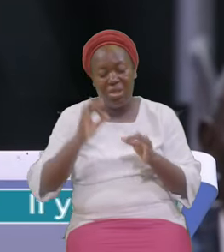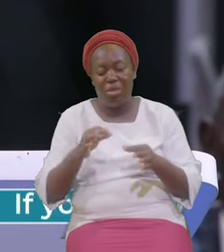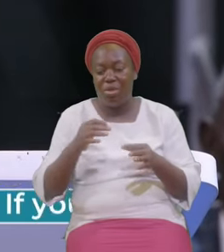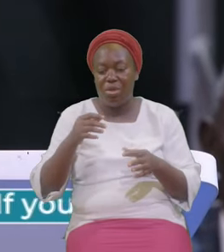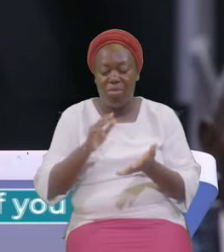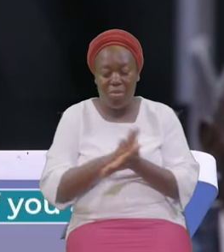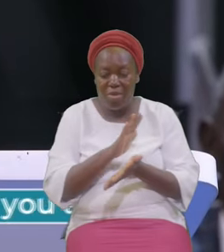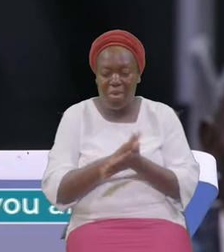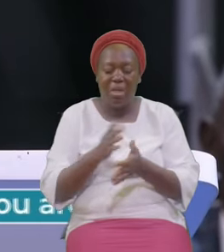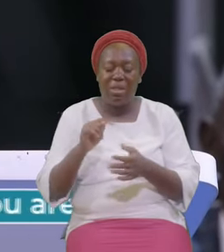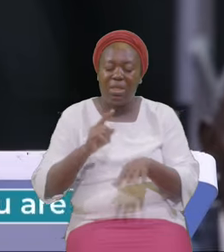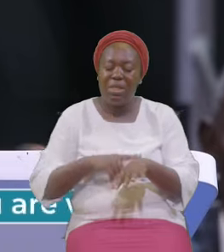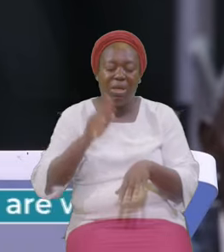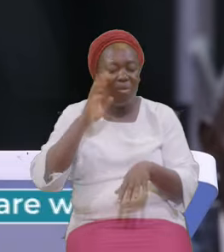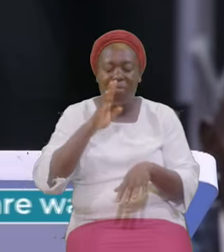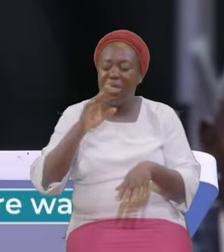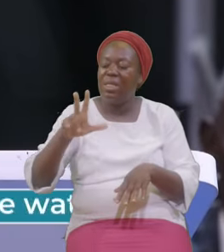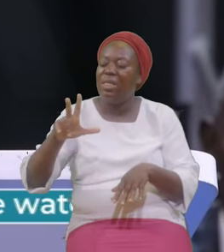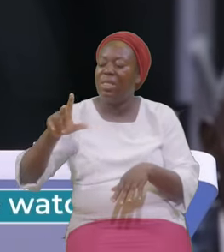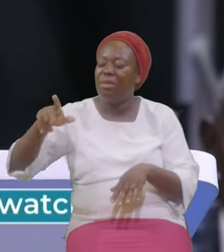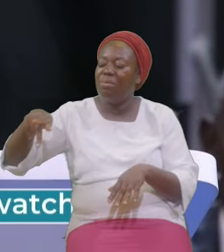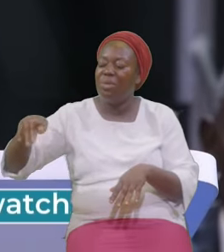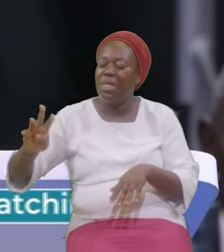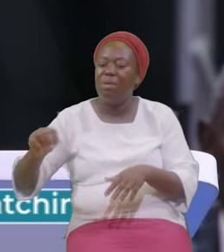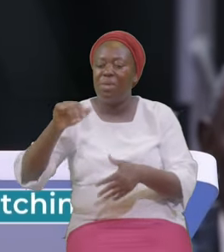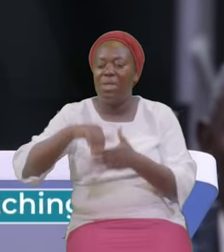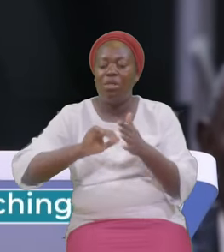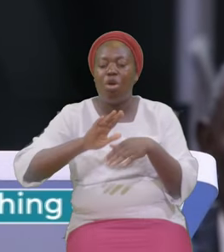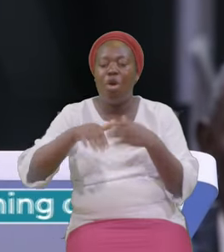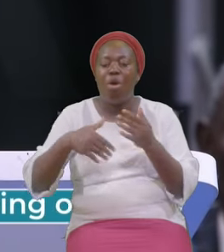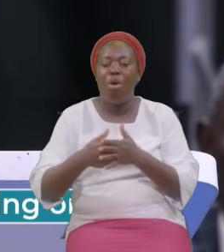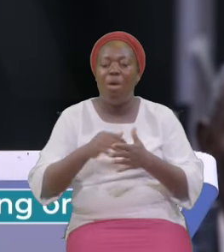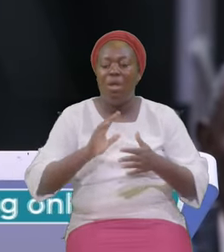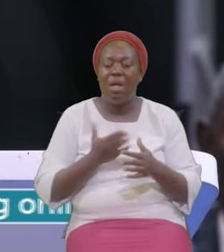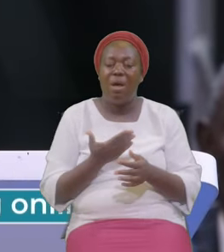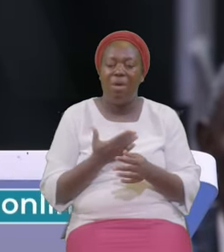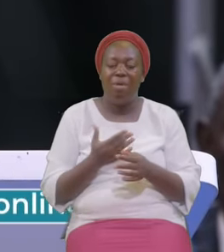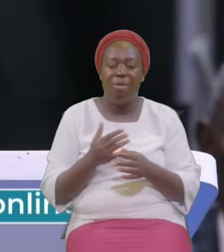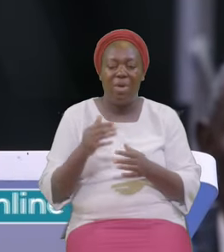p.m. in all our headquarter churches here.